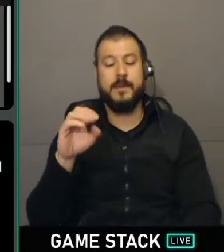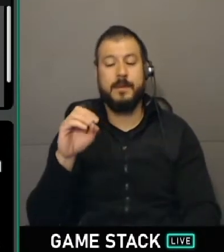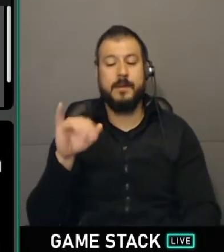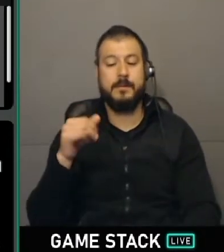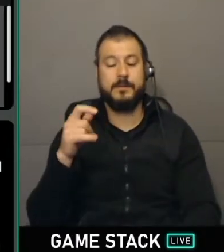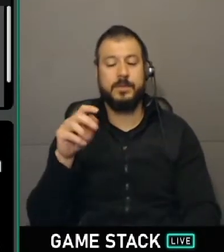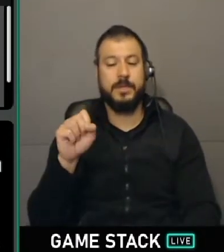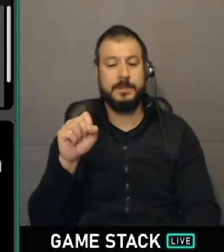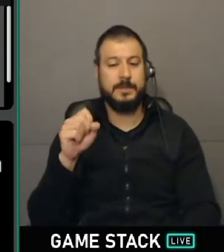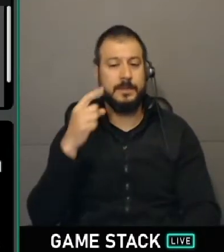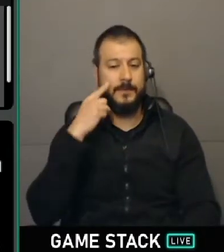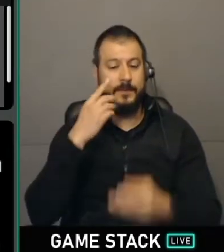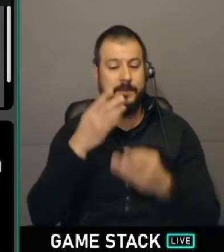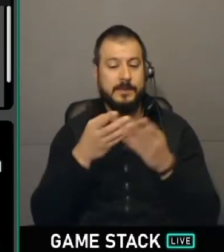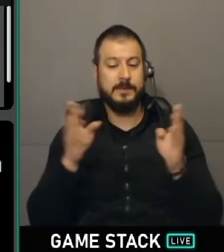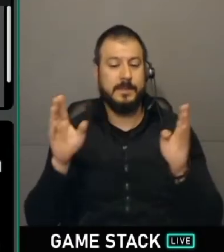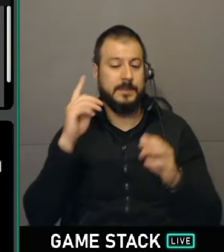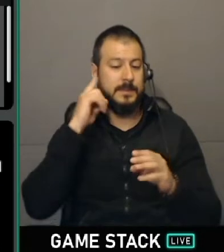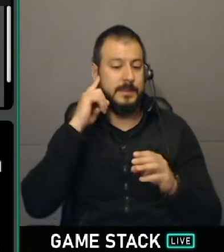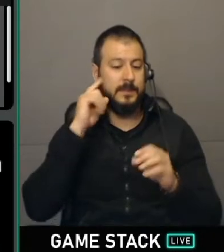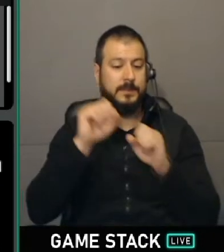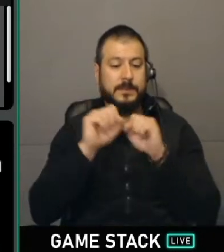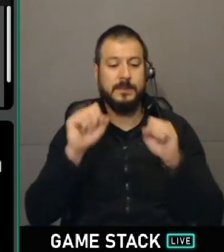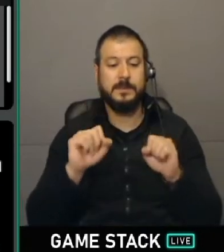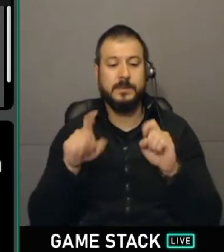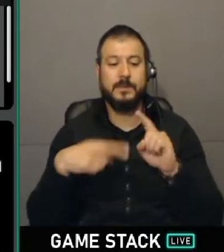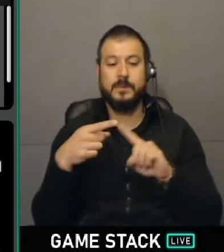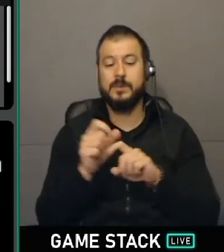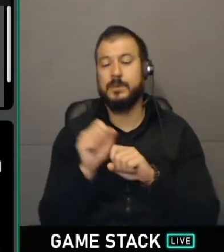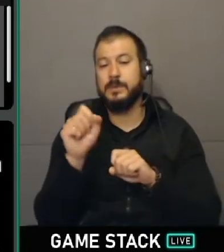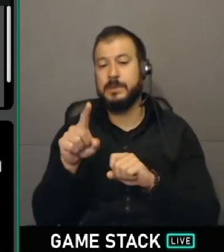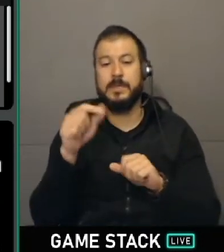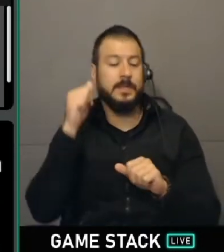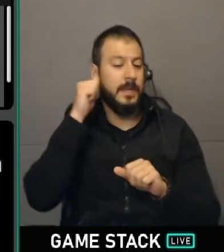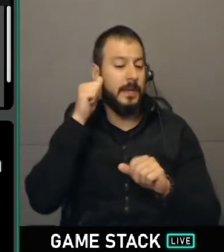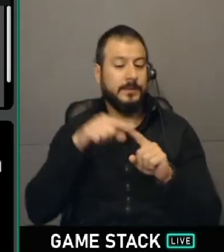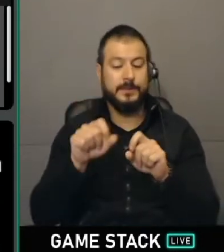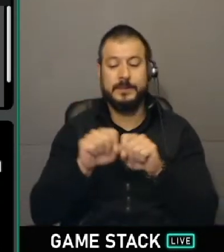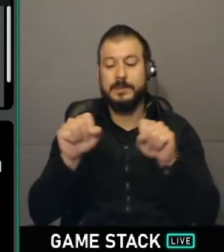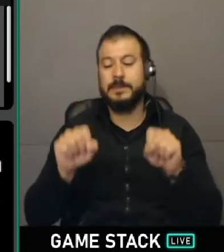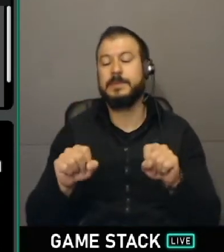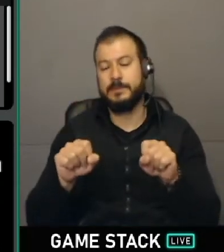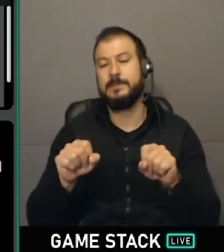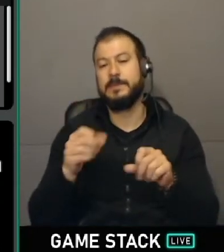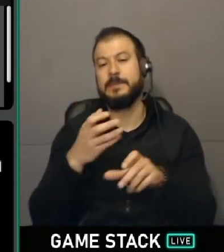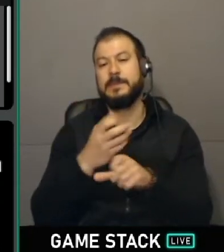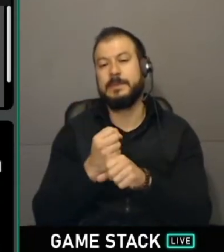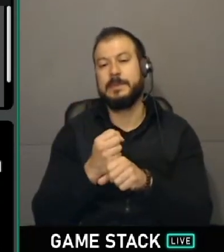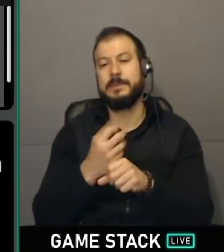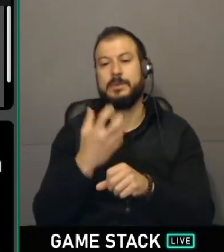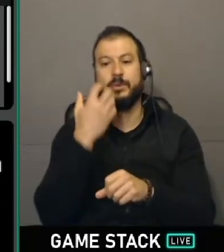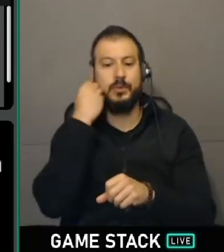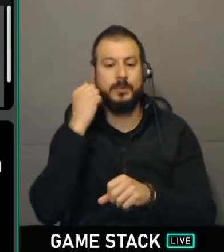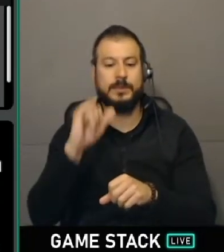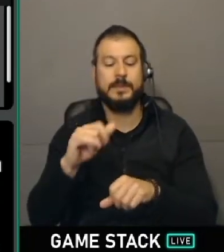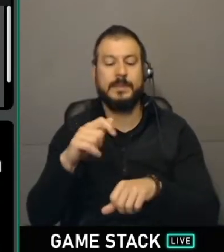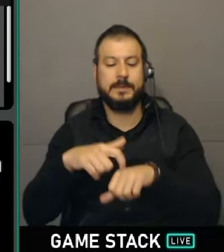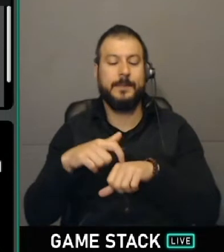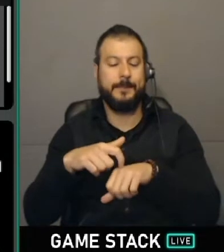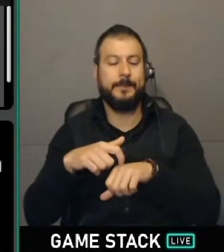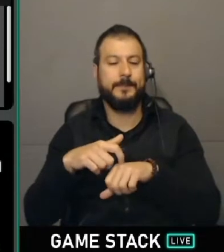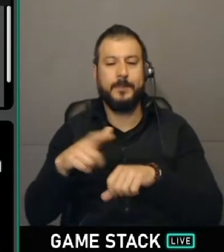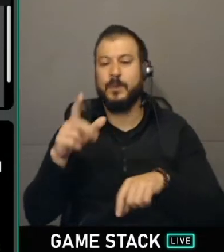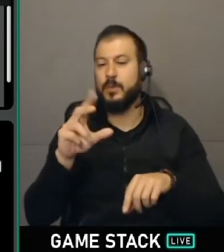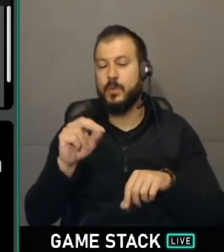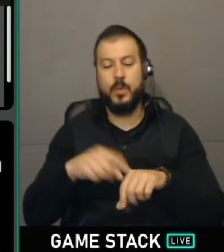For the spatial sound system, when you send audio to the system, it gets consumed at that point. You can no longer bring